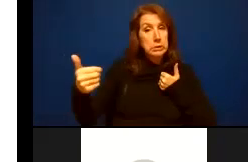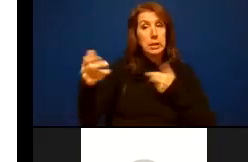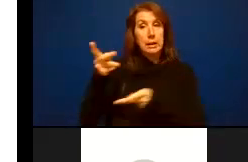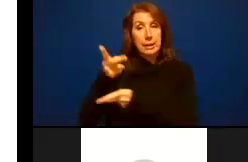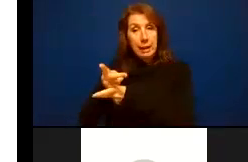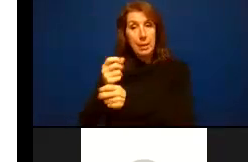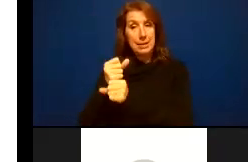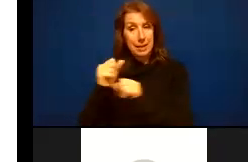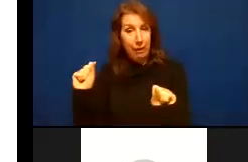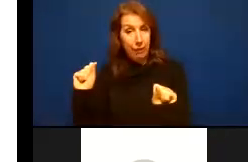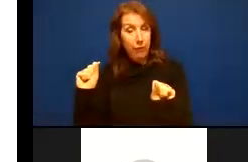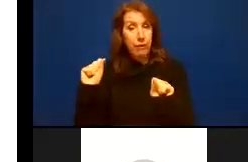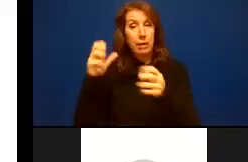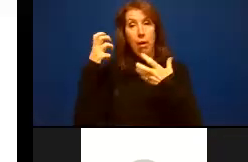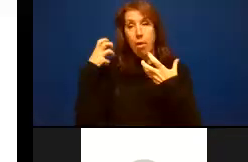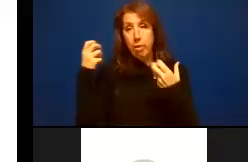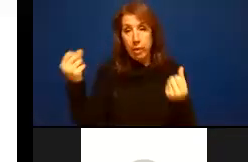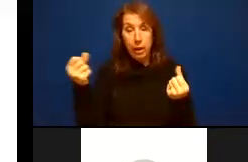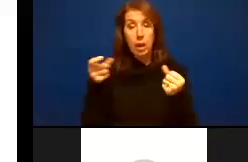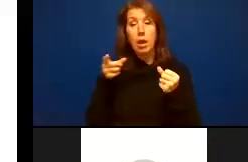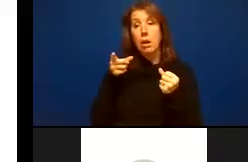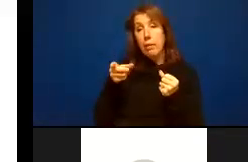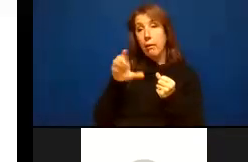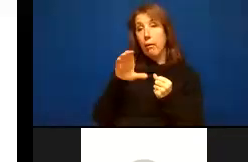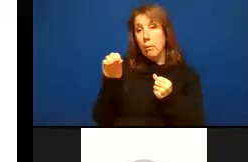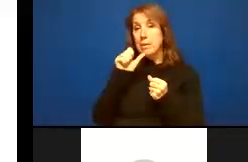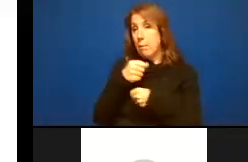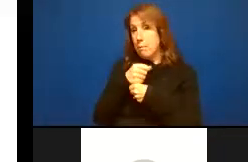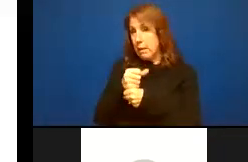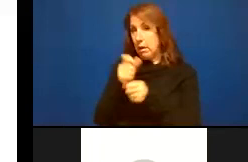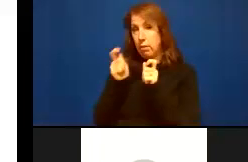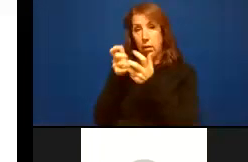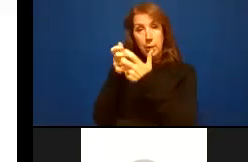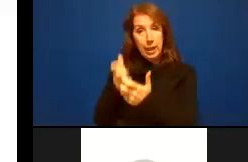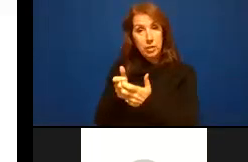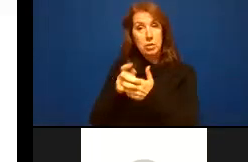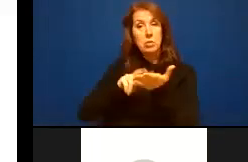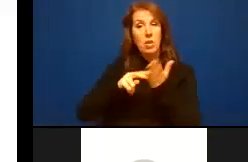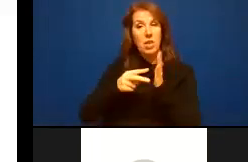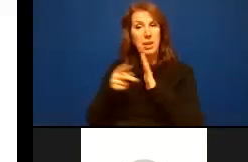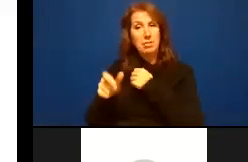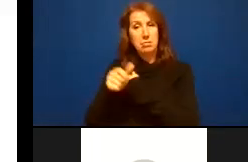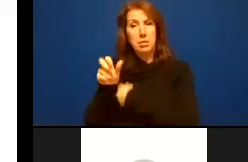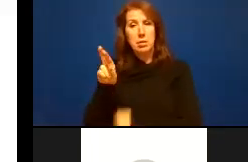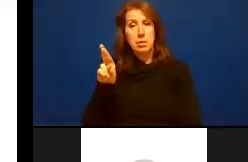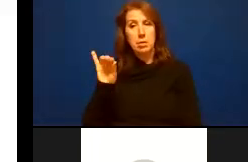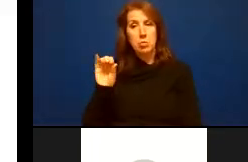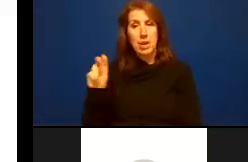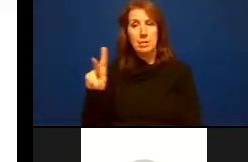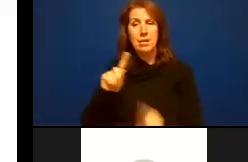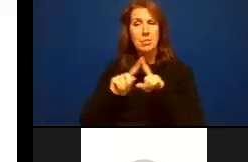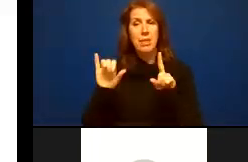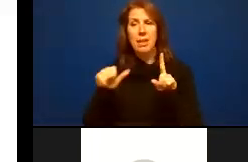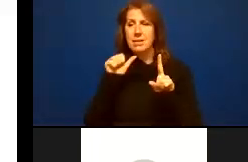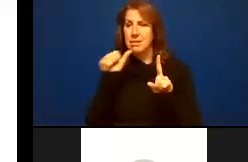those accommodations and you're putting them at risk. But I think that has less to do with actually getting people out